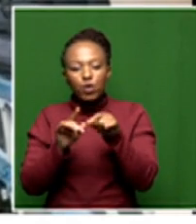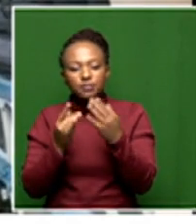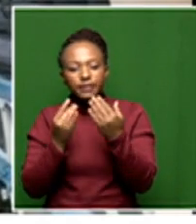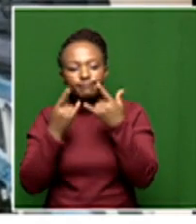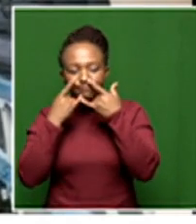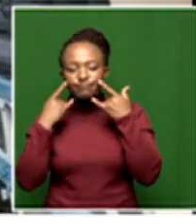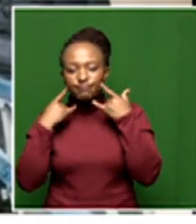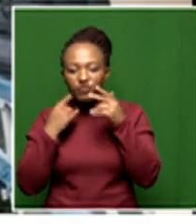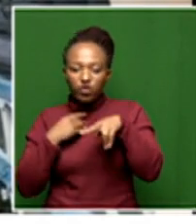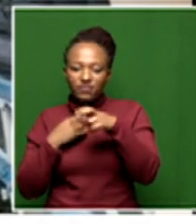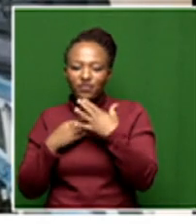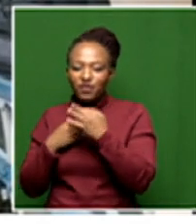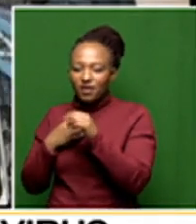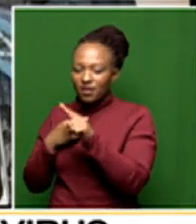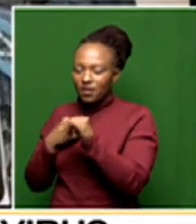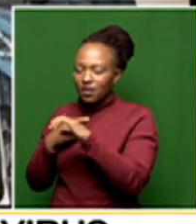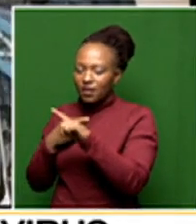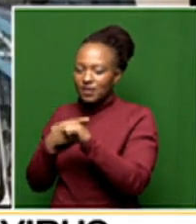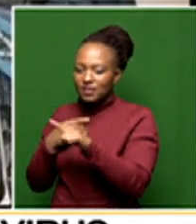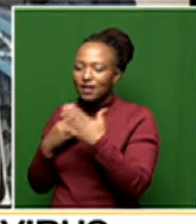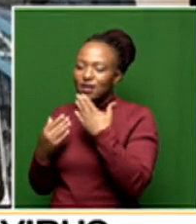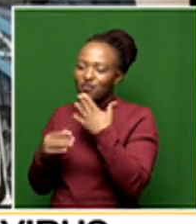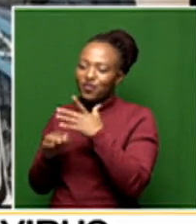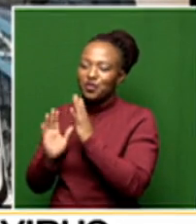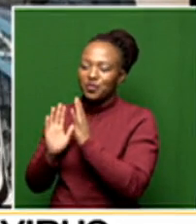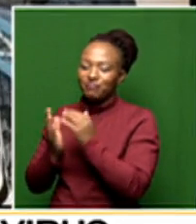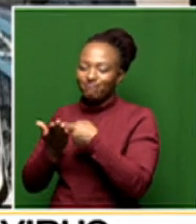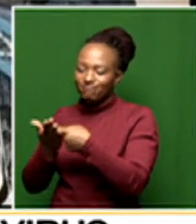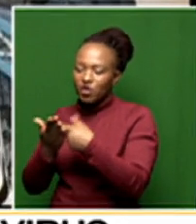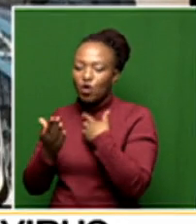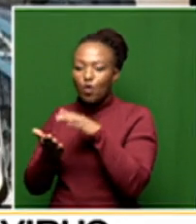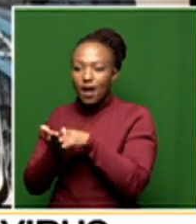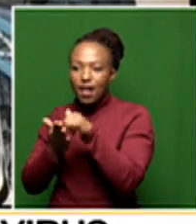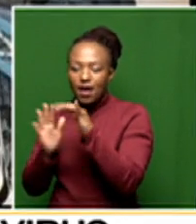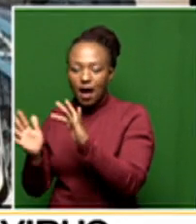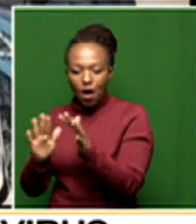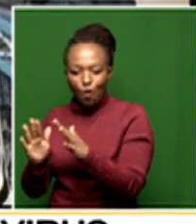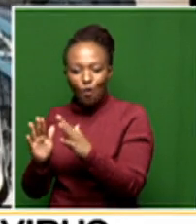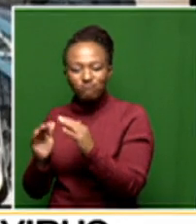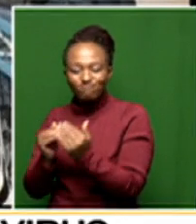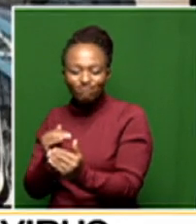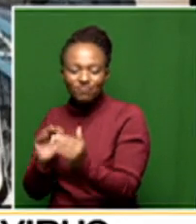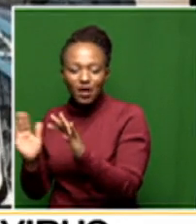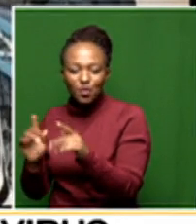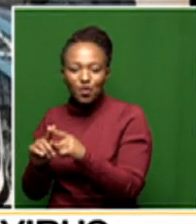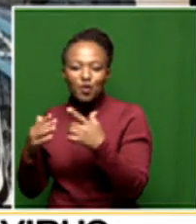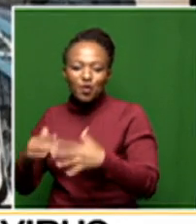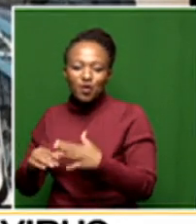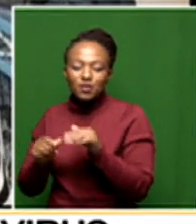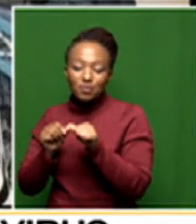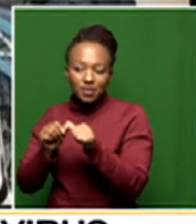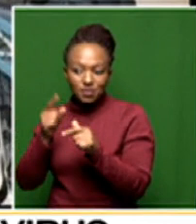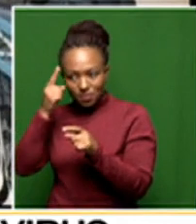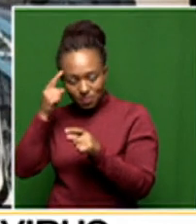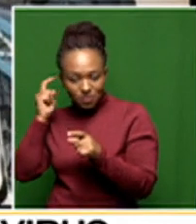while traveling. Liezl, thanks for talking to us, giving us a glimpse into the airline industry going forward, what it'll look like. And so that's what you've got to keep